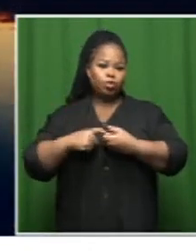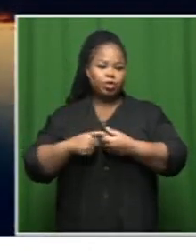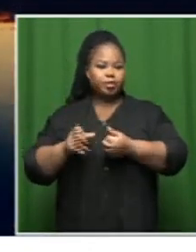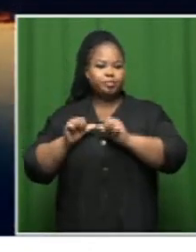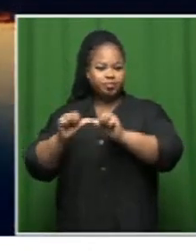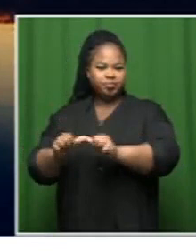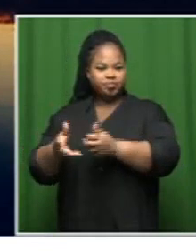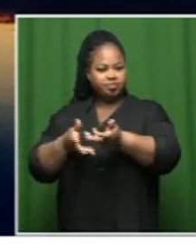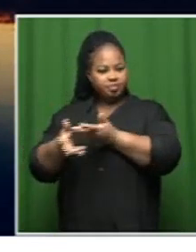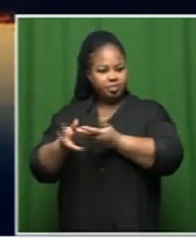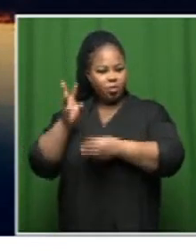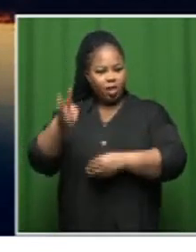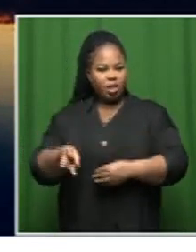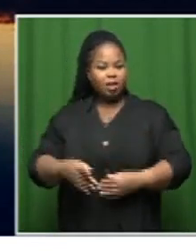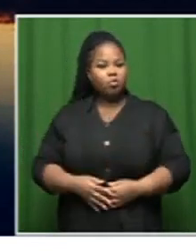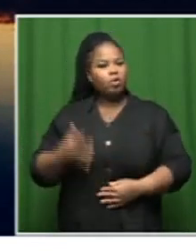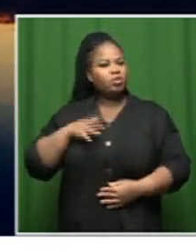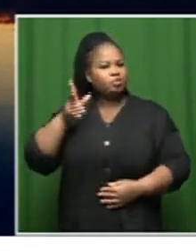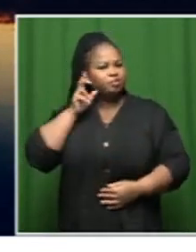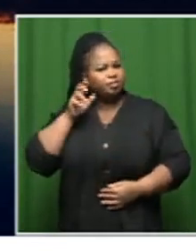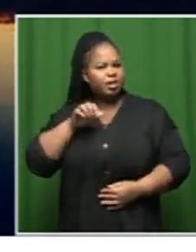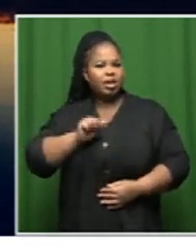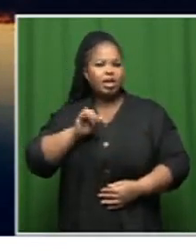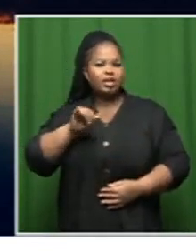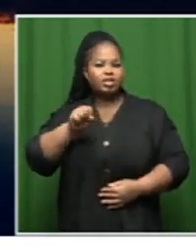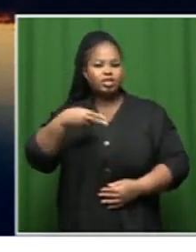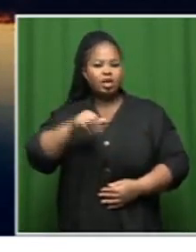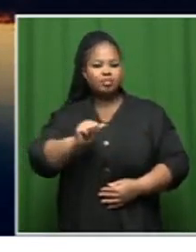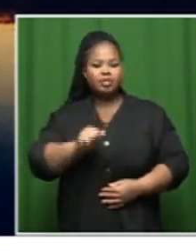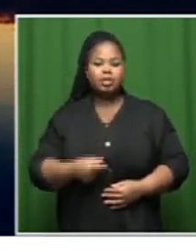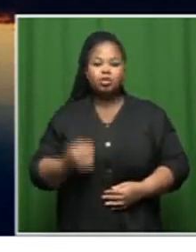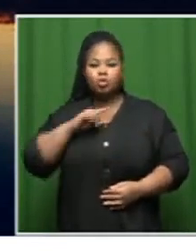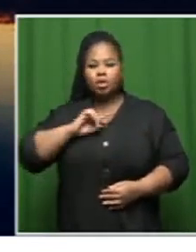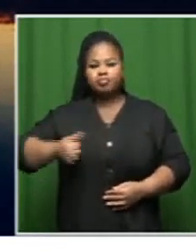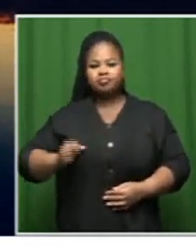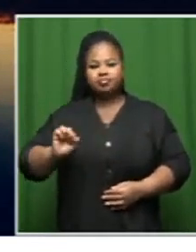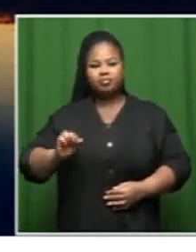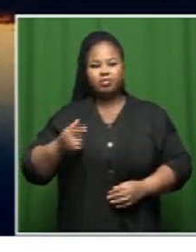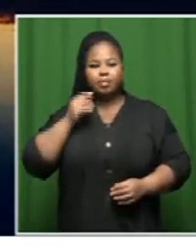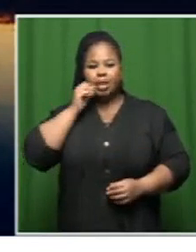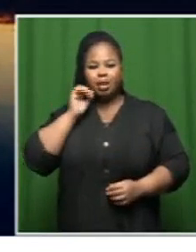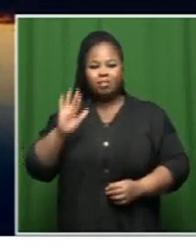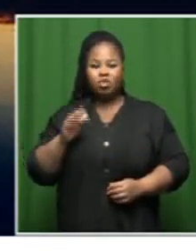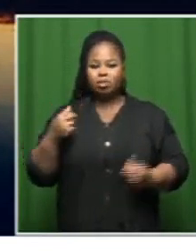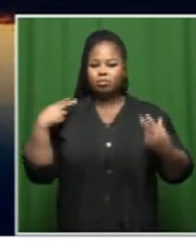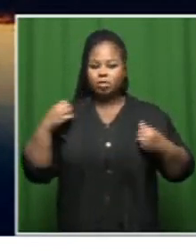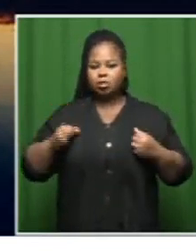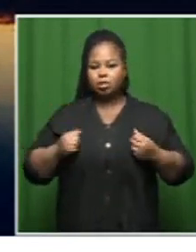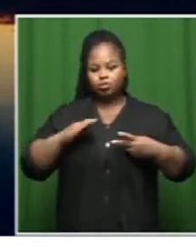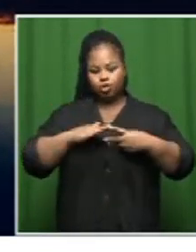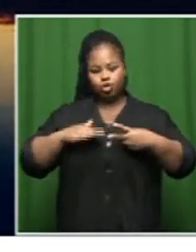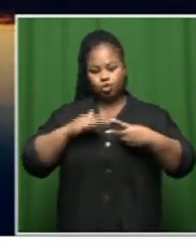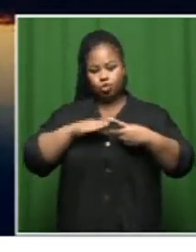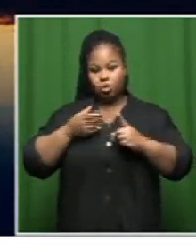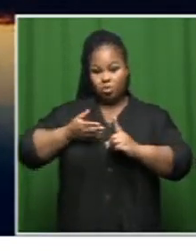of course, just cross to her so we can hear from Aisha, who is the widow of one of the 2 security guards who